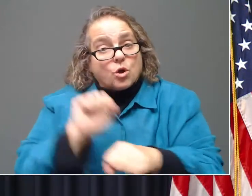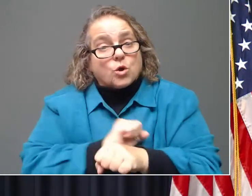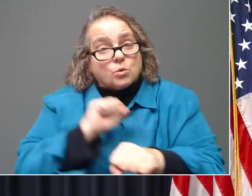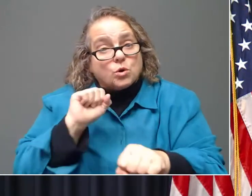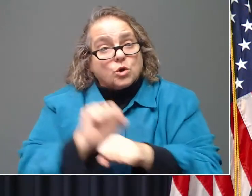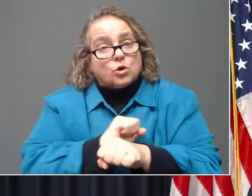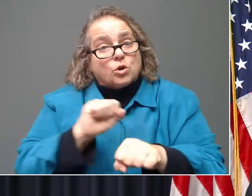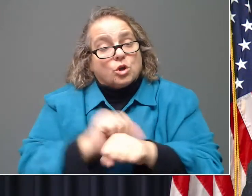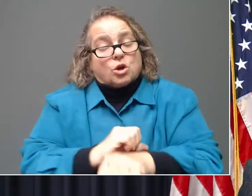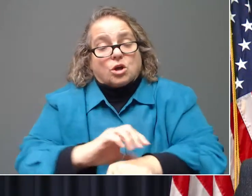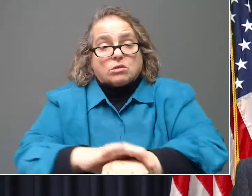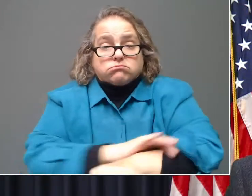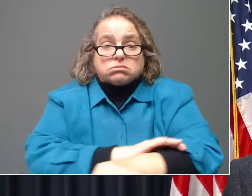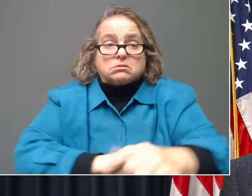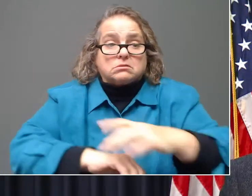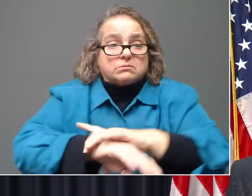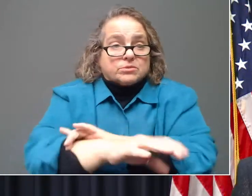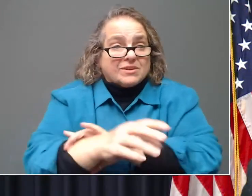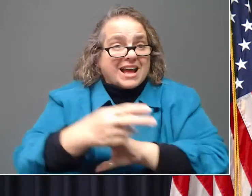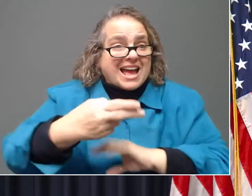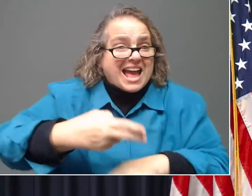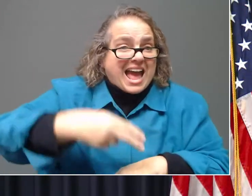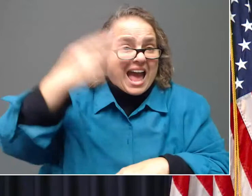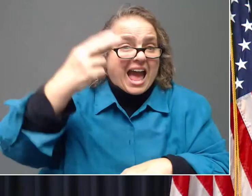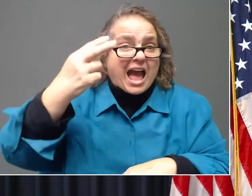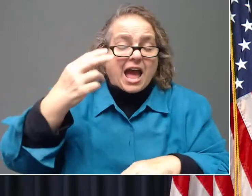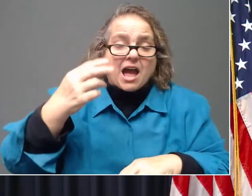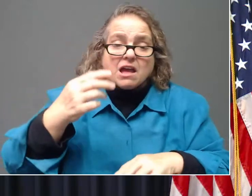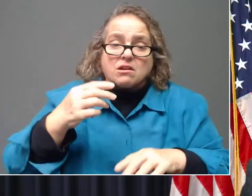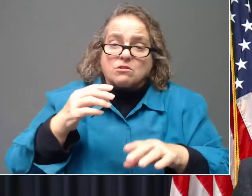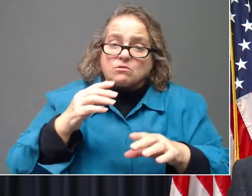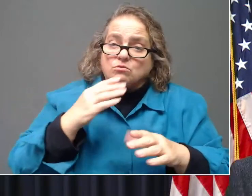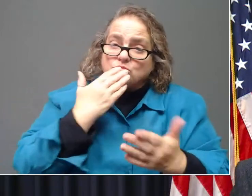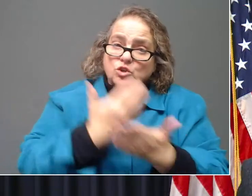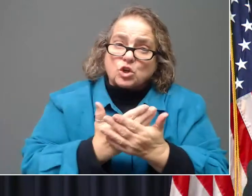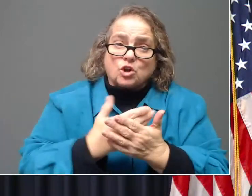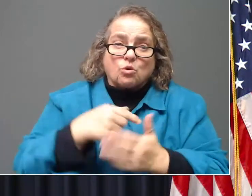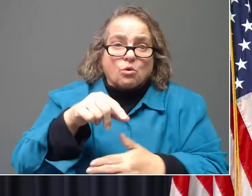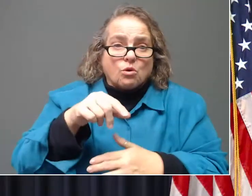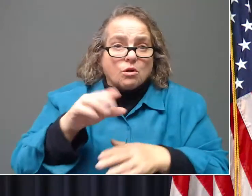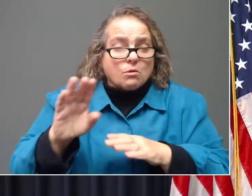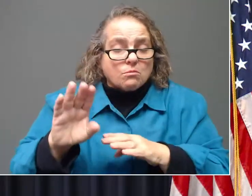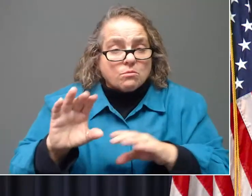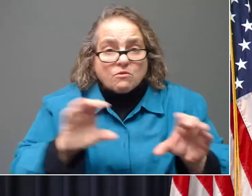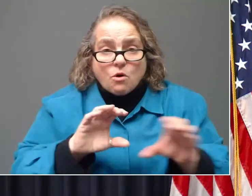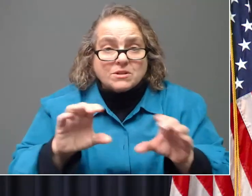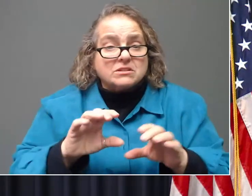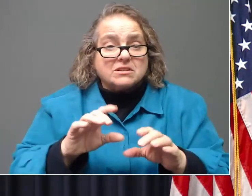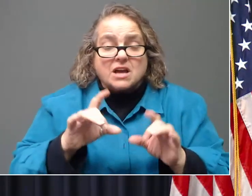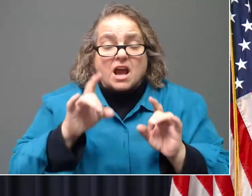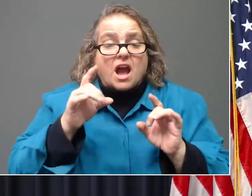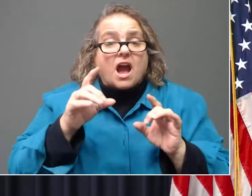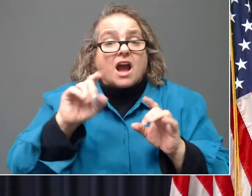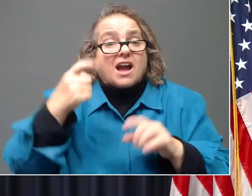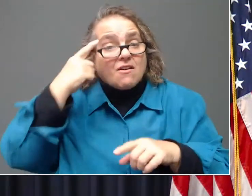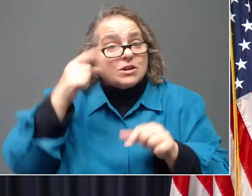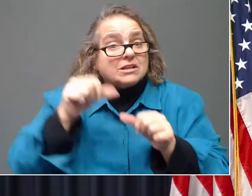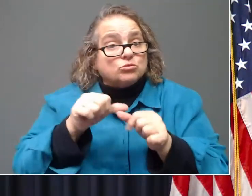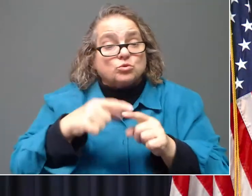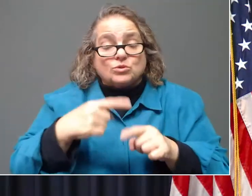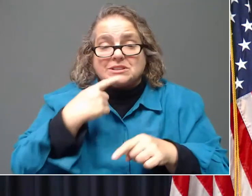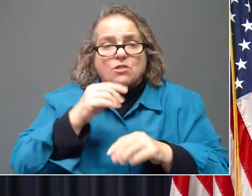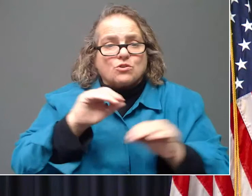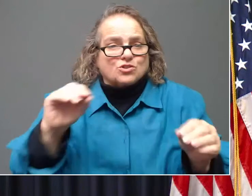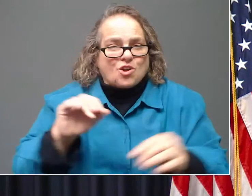high performance at every level. The governor says this often, that there's no I in teamwork. And I think that's exactly what's been exhibited